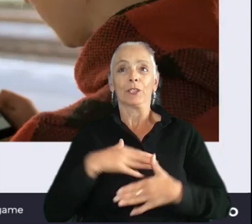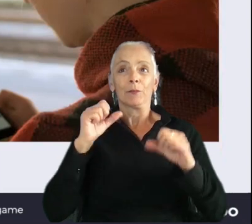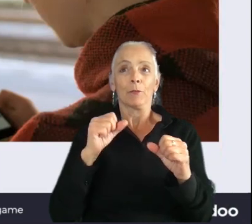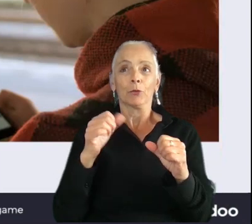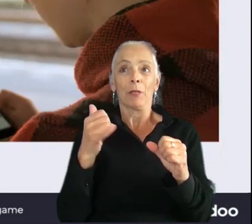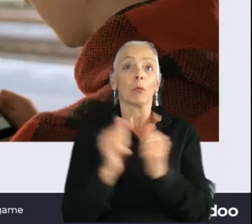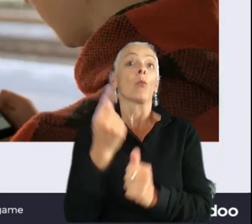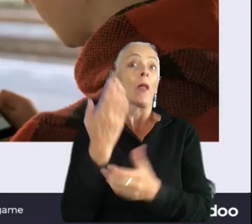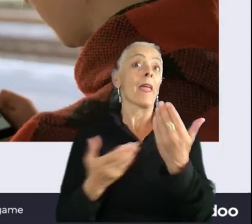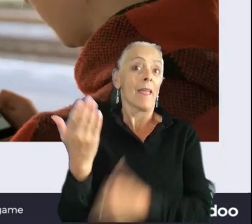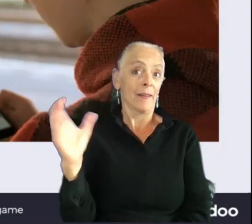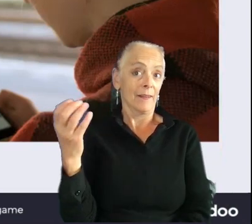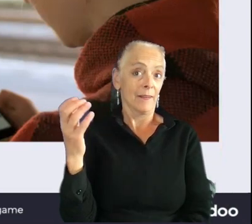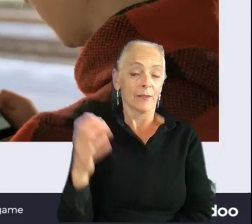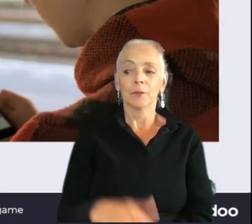hand.